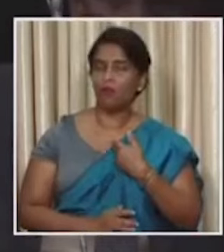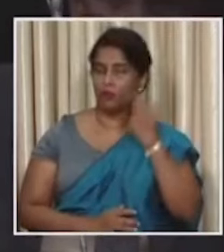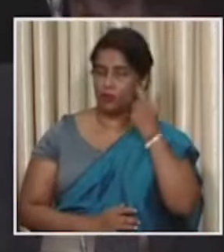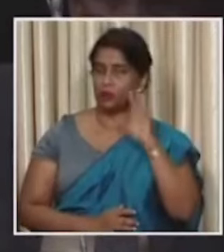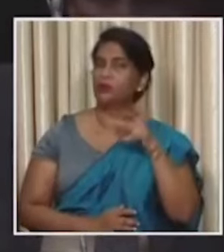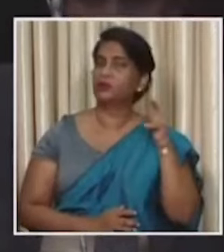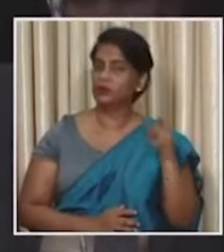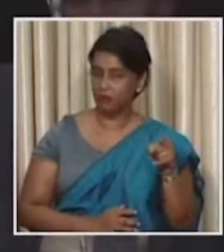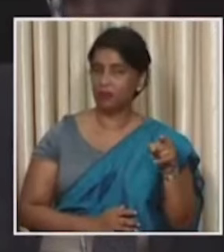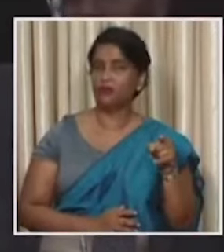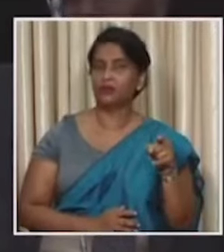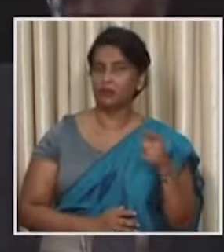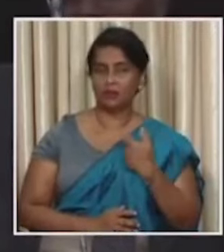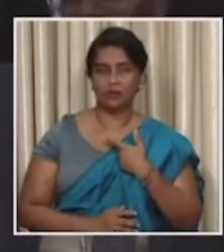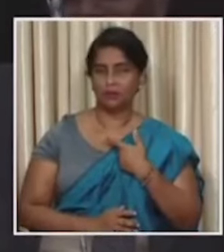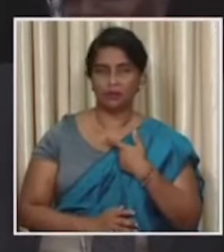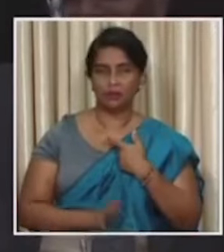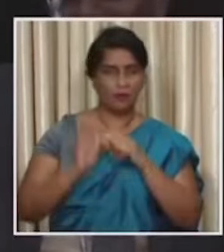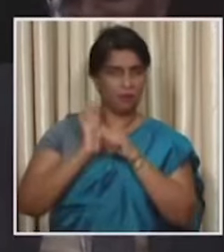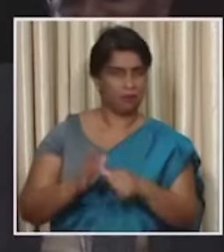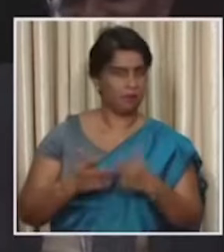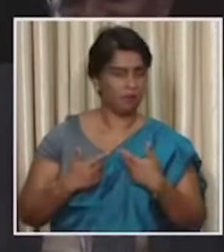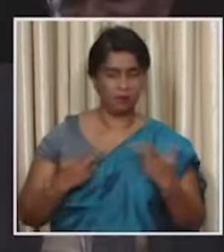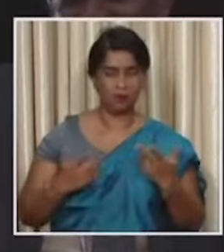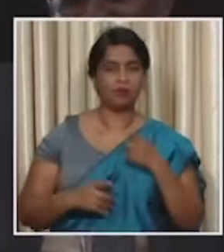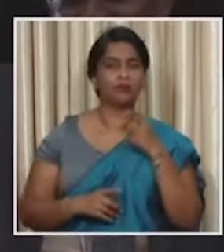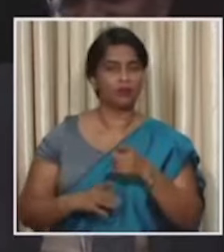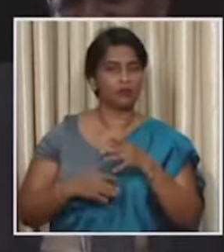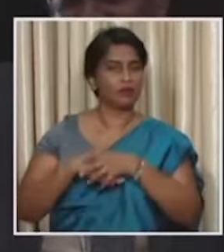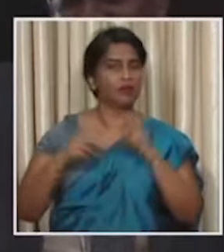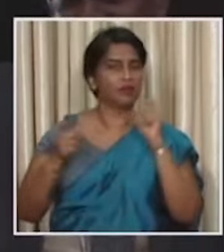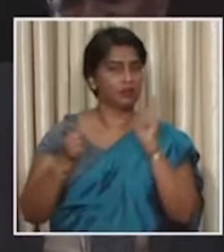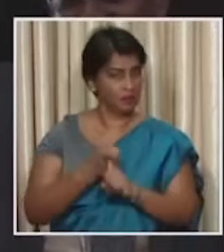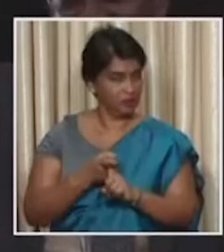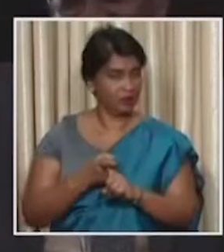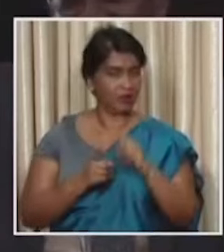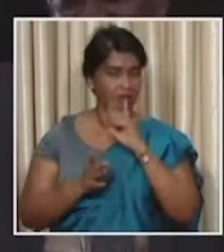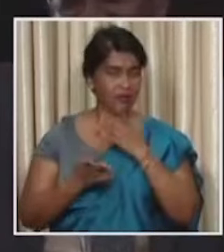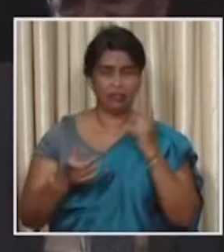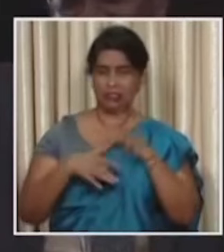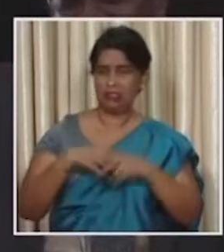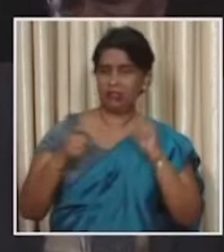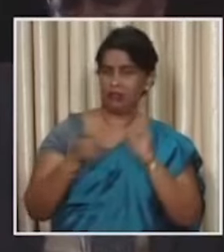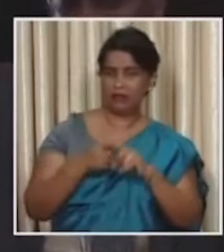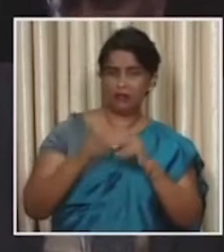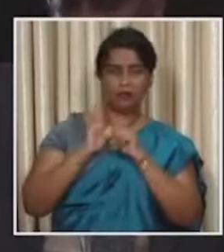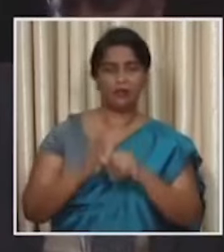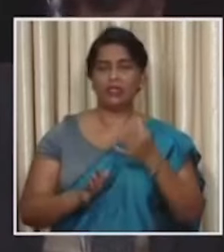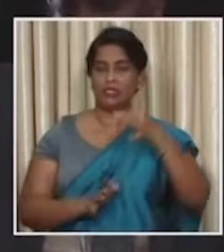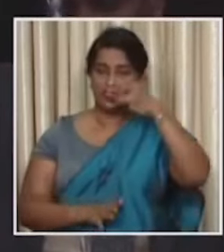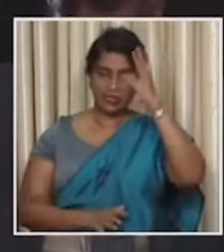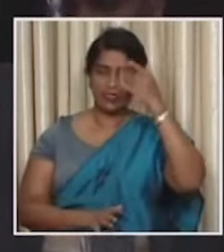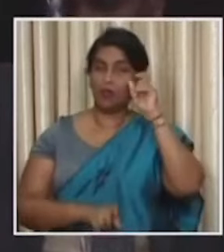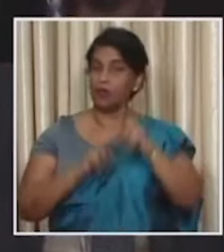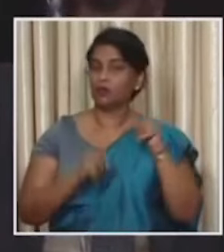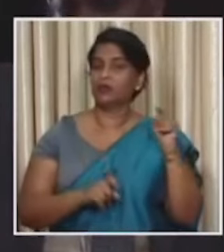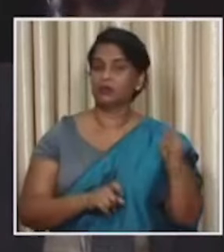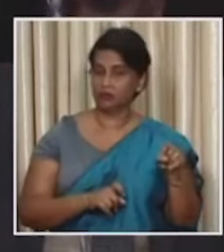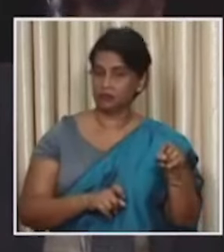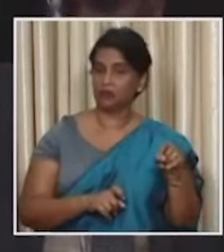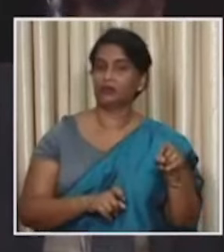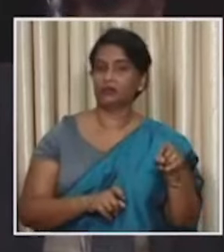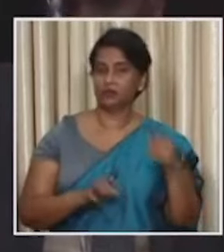as communal-minded or as having a strong Sinhala Honourable member, your time bias. Is up. And I would urge